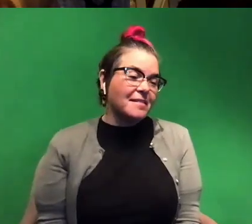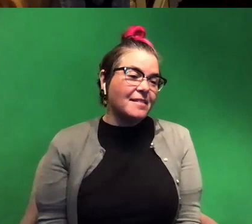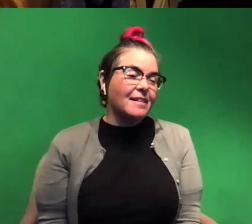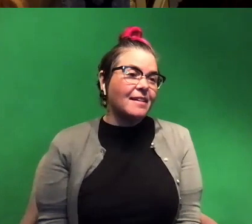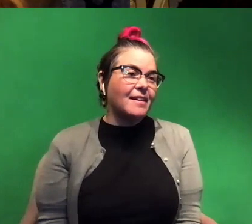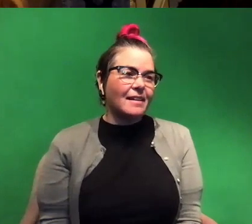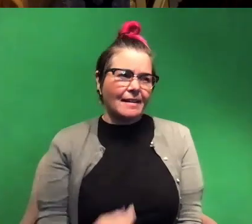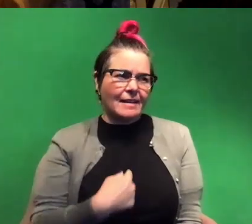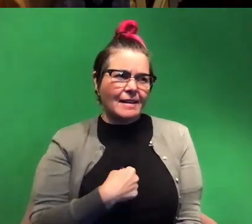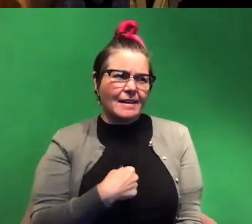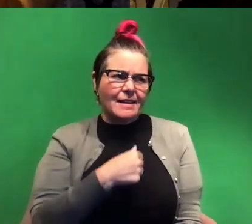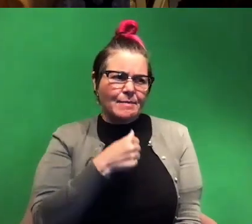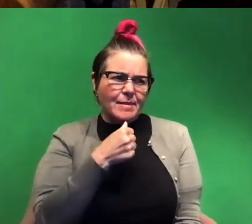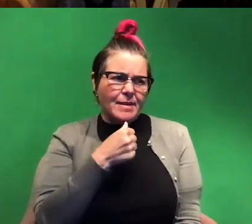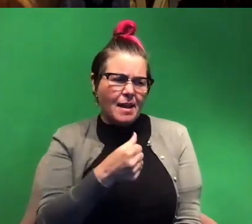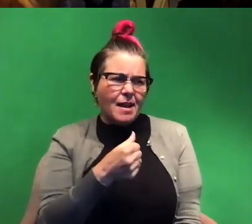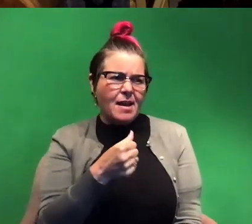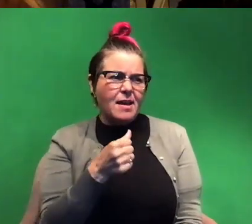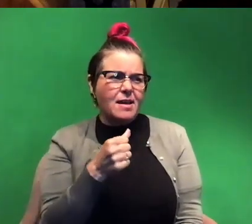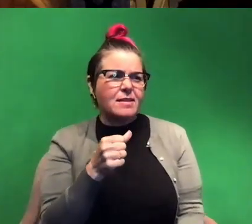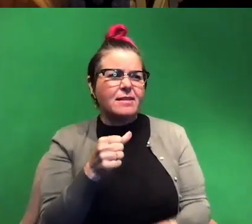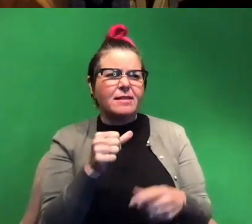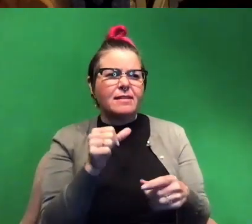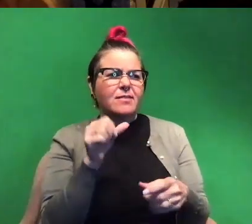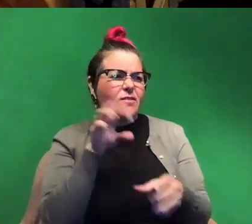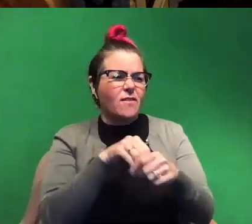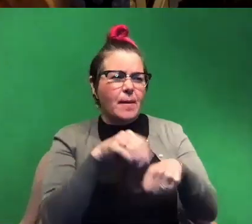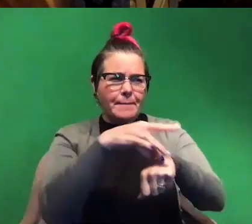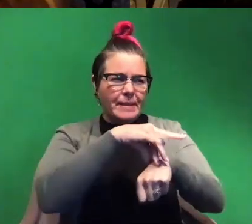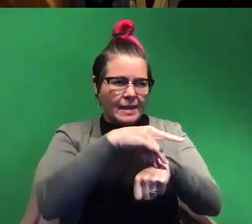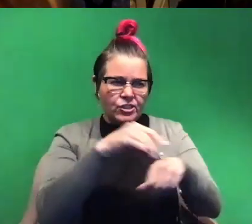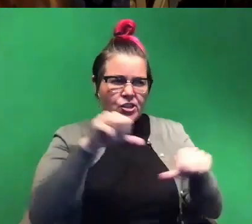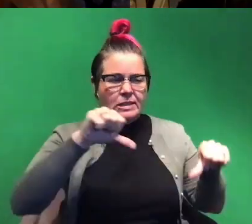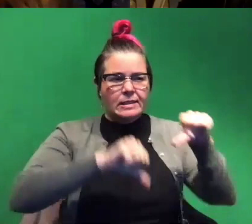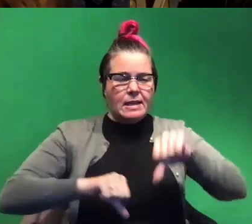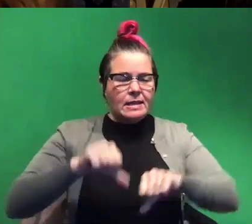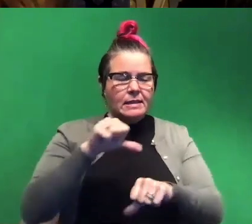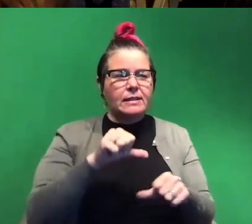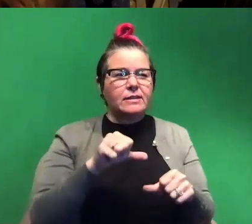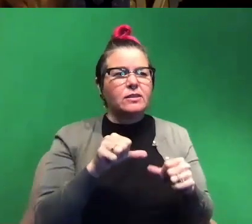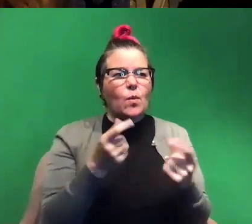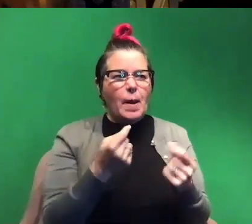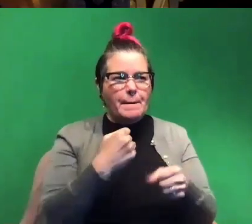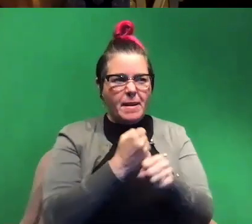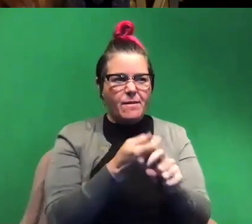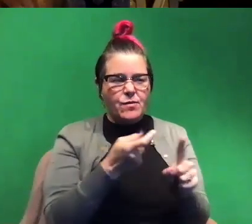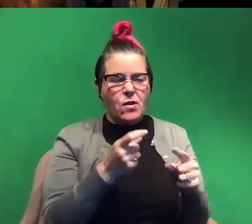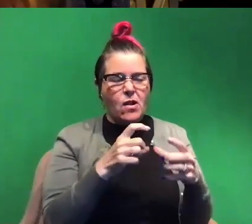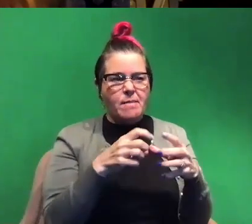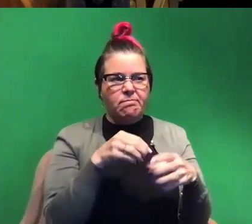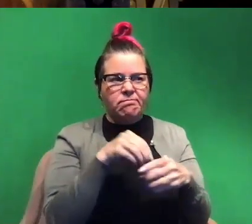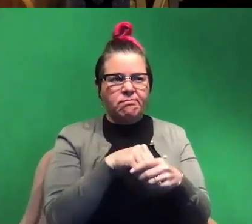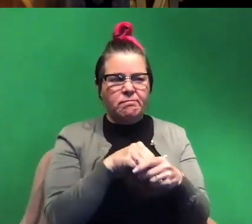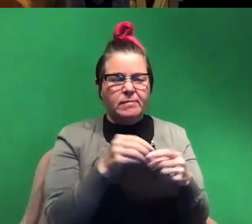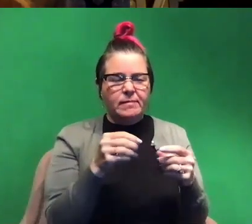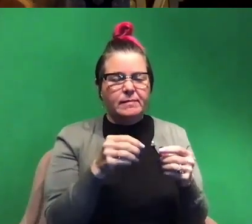I'm not super into planetary science, so I can't talk about the composition of the moon too much. I can